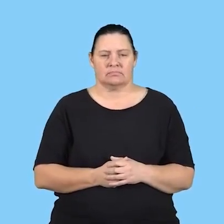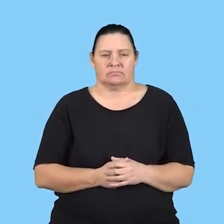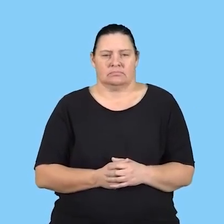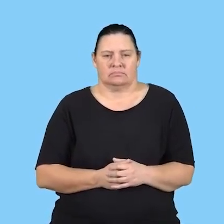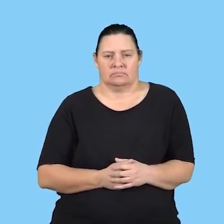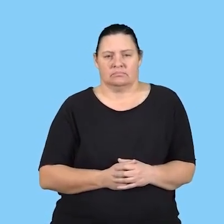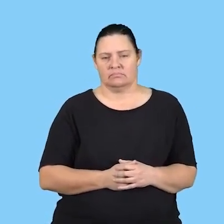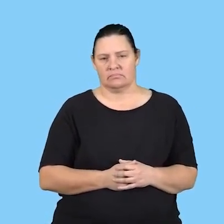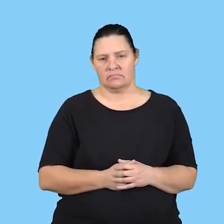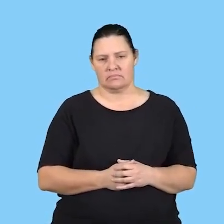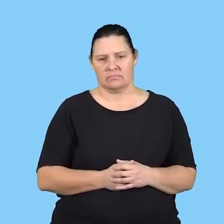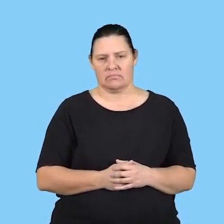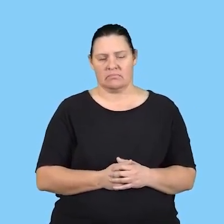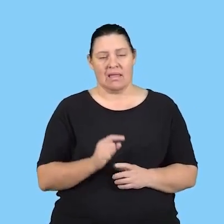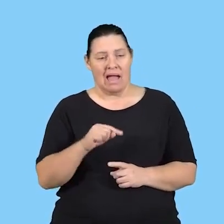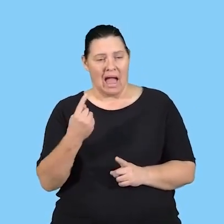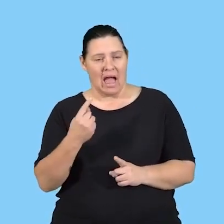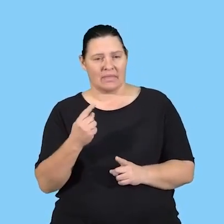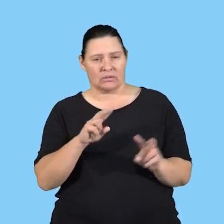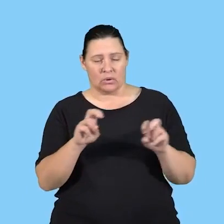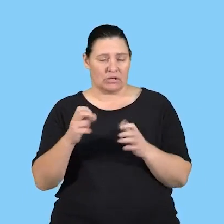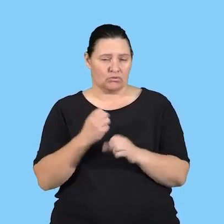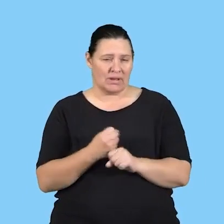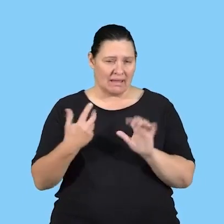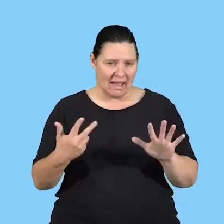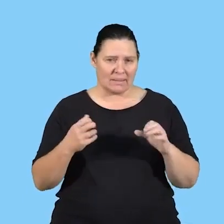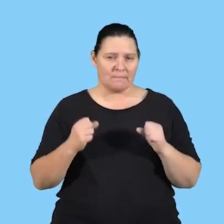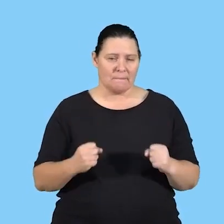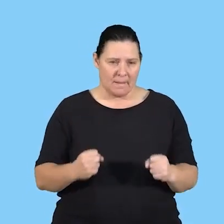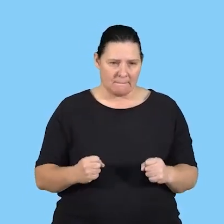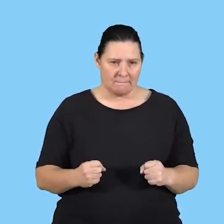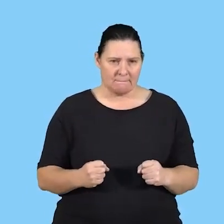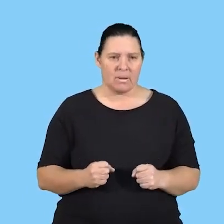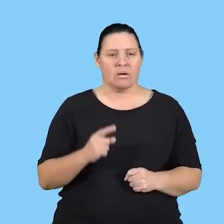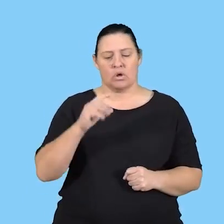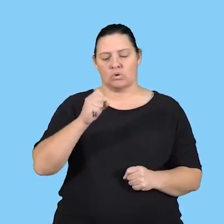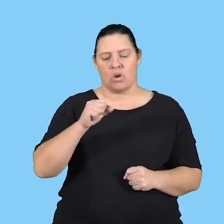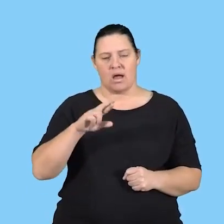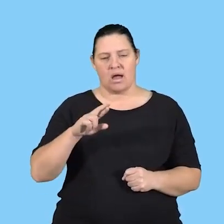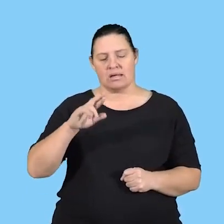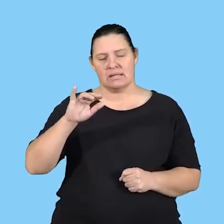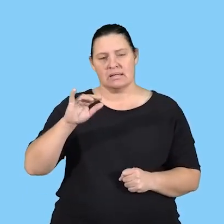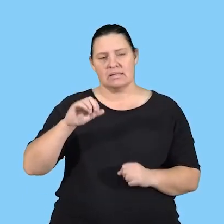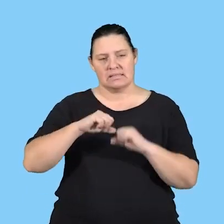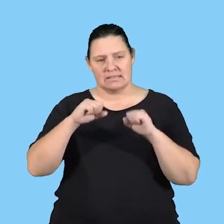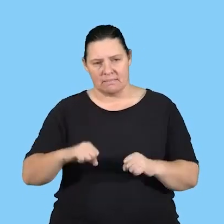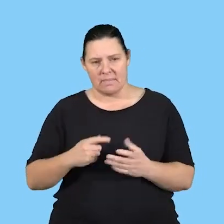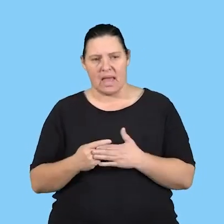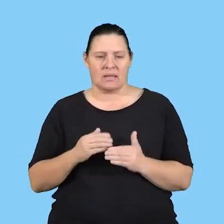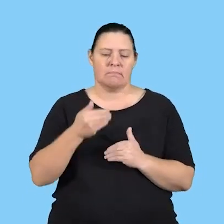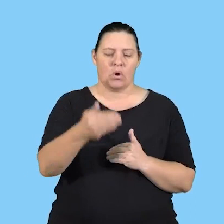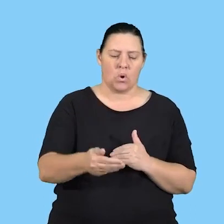Now, with the other topics in grade 8 being retained, one being solar system and beyond the solar